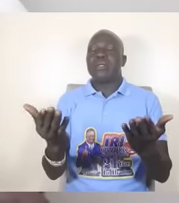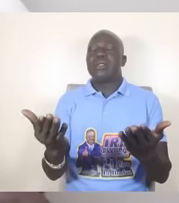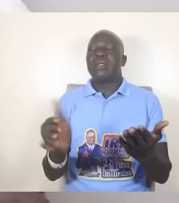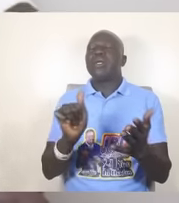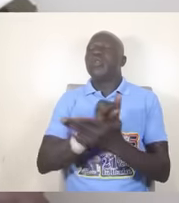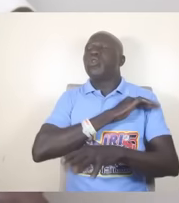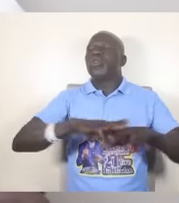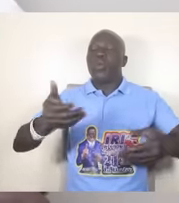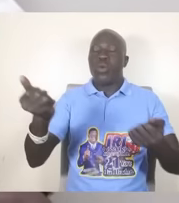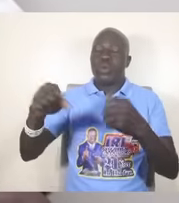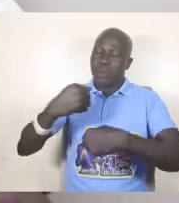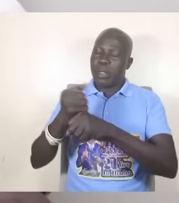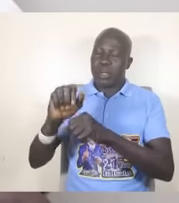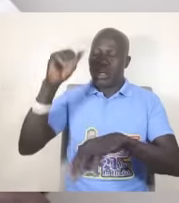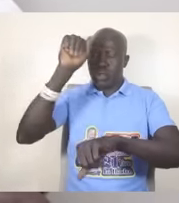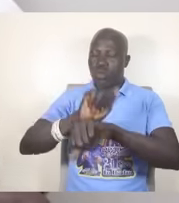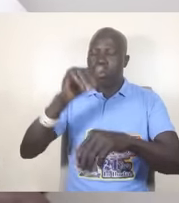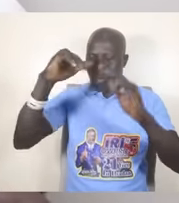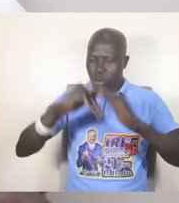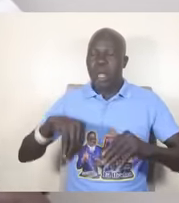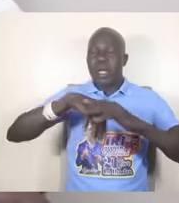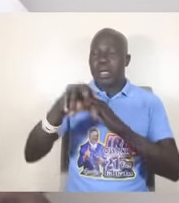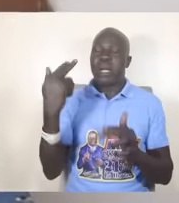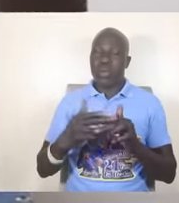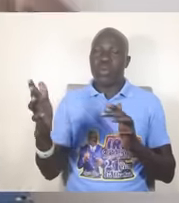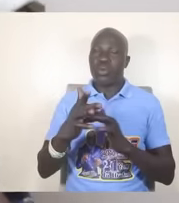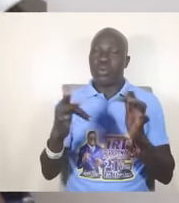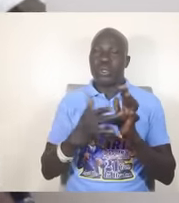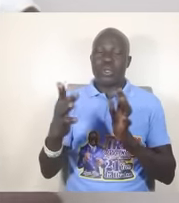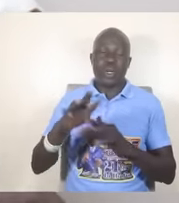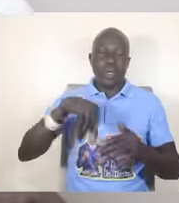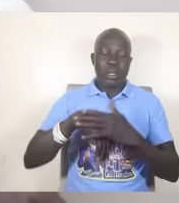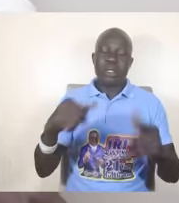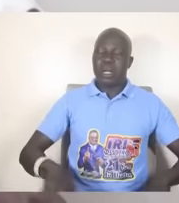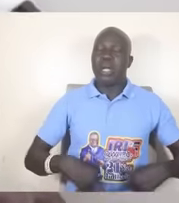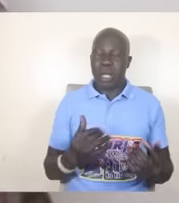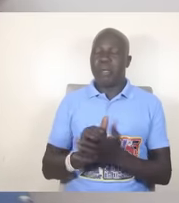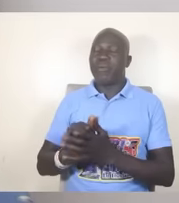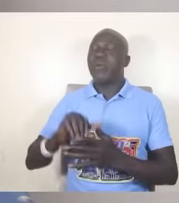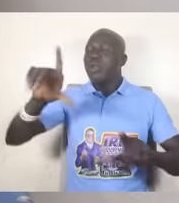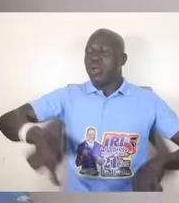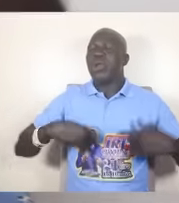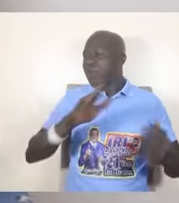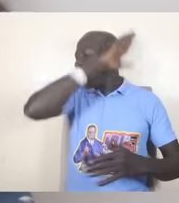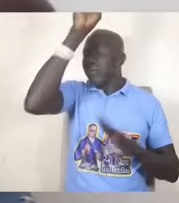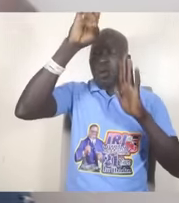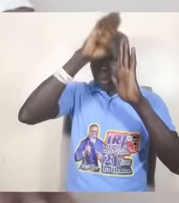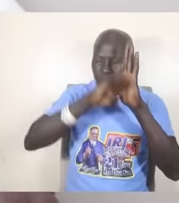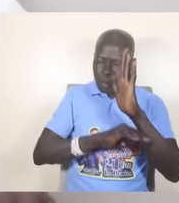you that you rise. That's the key wallet. That make this ministry not. Ha! Regardable. In the name of Jesus. Me, in this your life. I hear you. Now